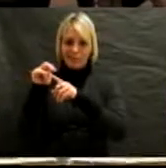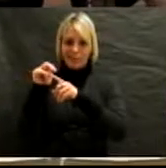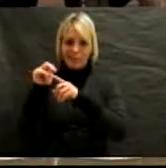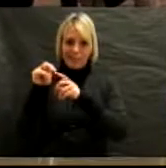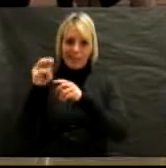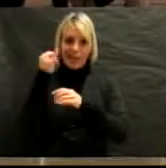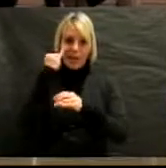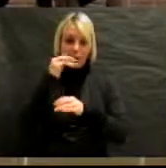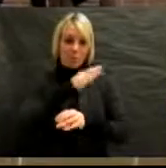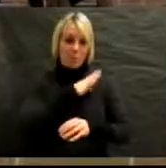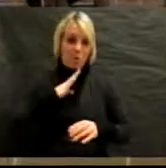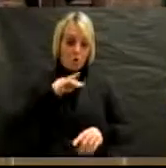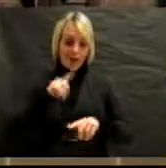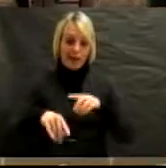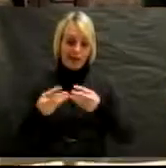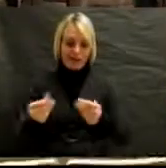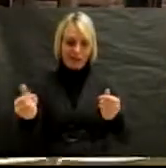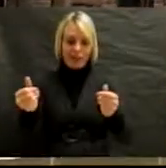for an agreement.